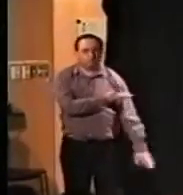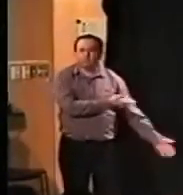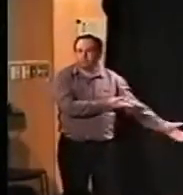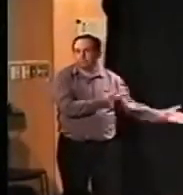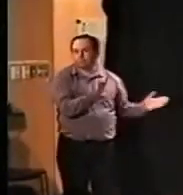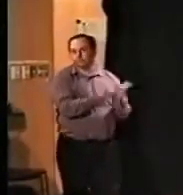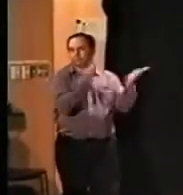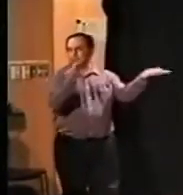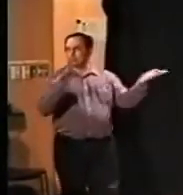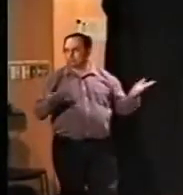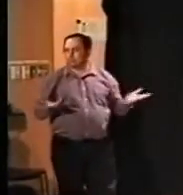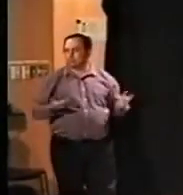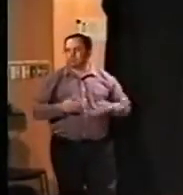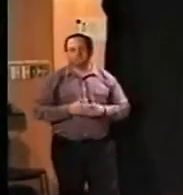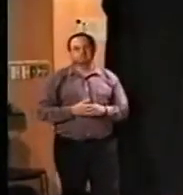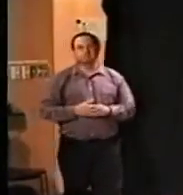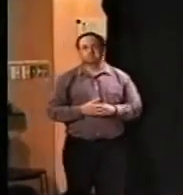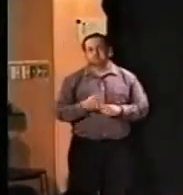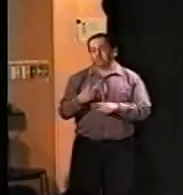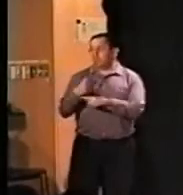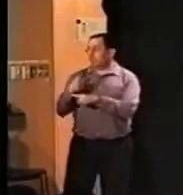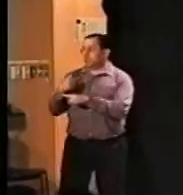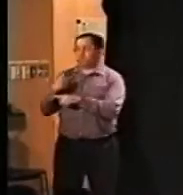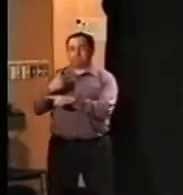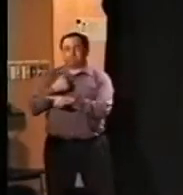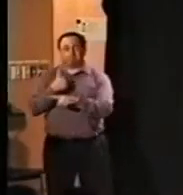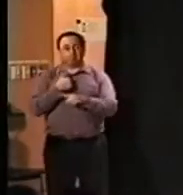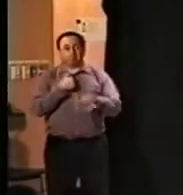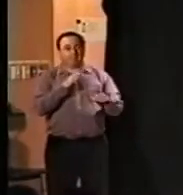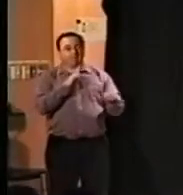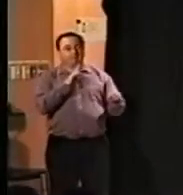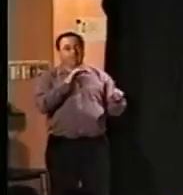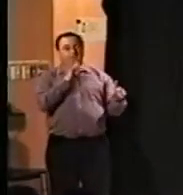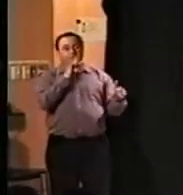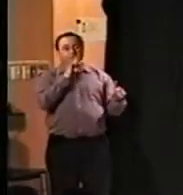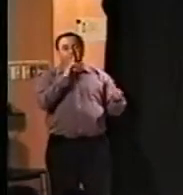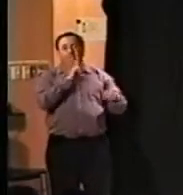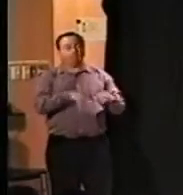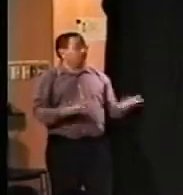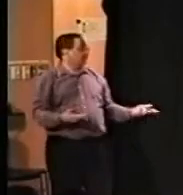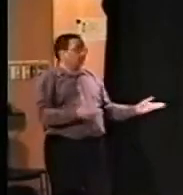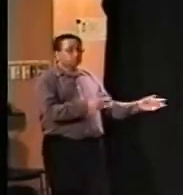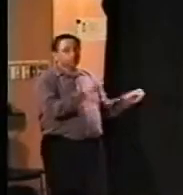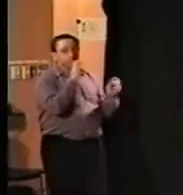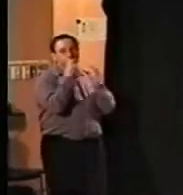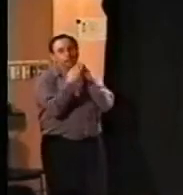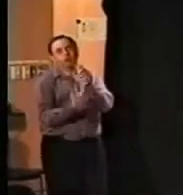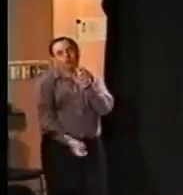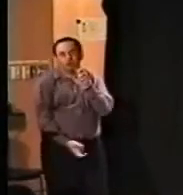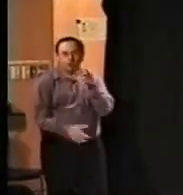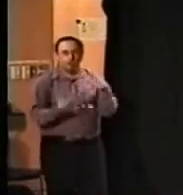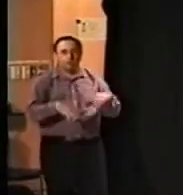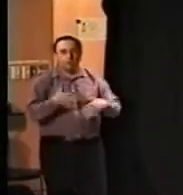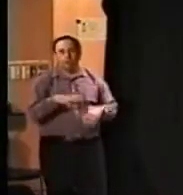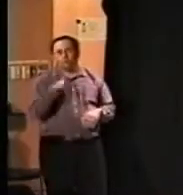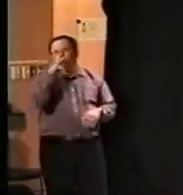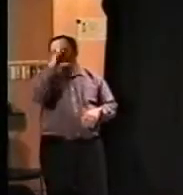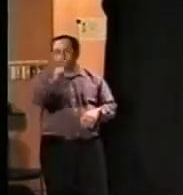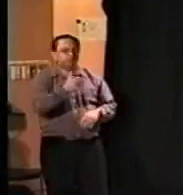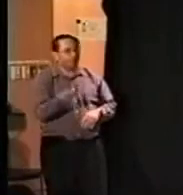That was just, I don't feel qualified to give a response to that. That was just simply one of the most awesome things I've ever seen in my life.